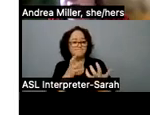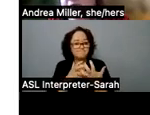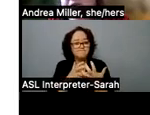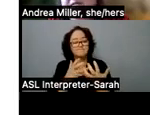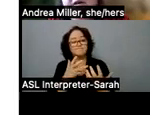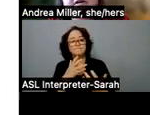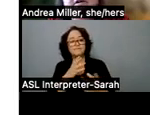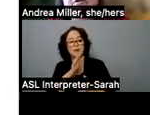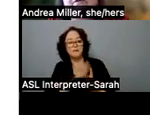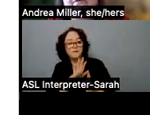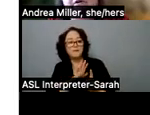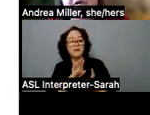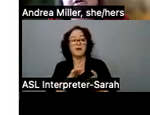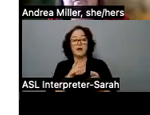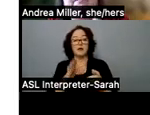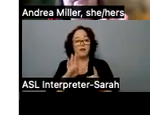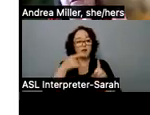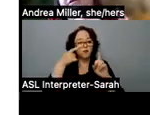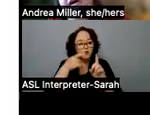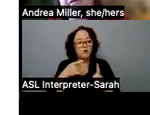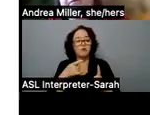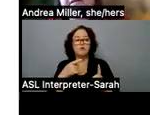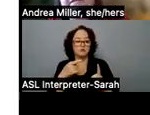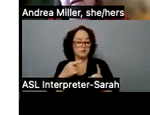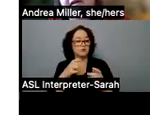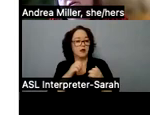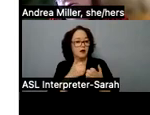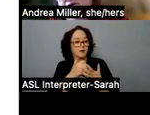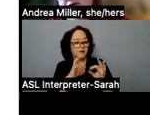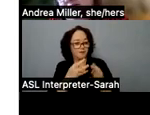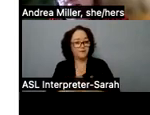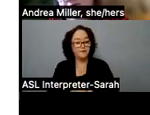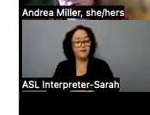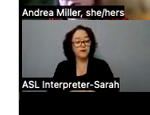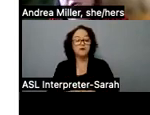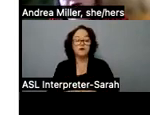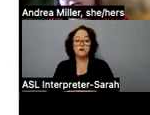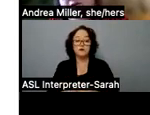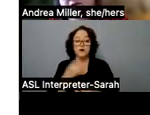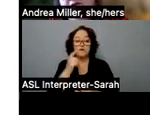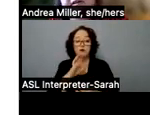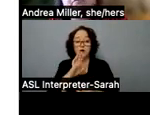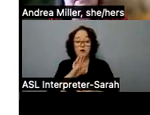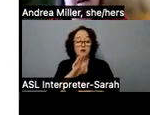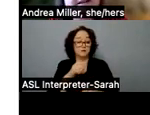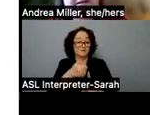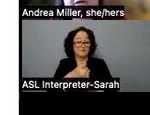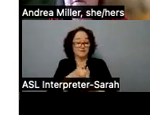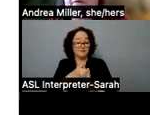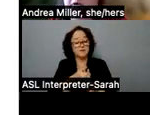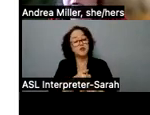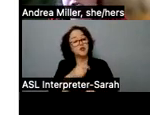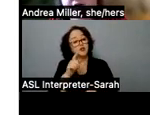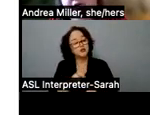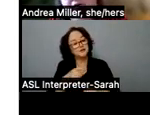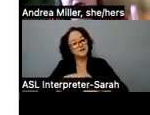for their families. So for her, it was giving her time and space to heal in safe, affordable housing that was nice for